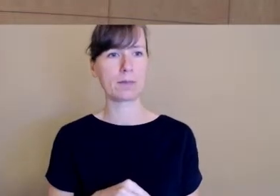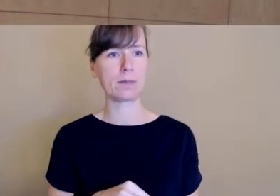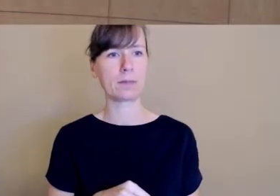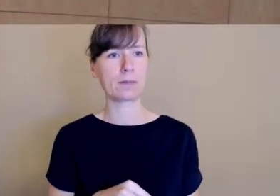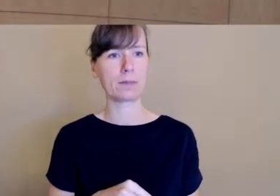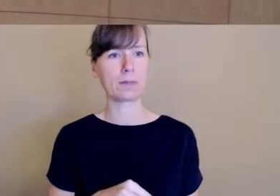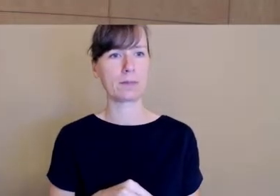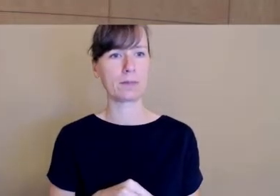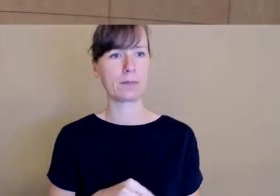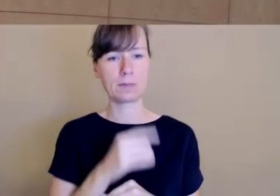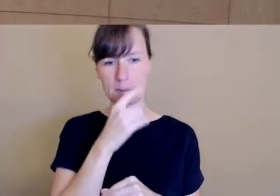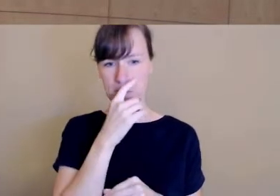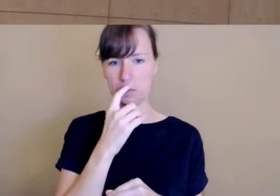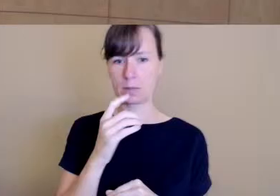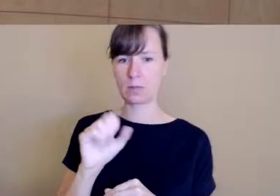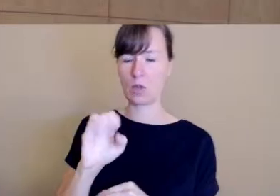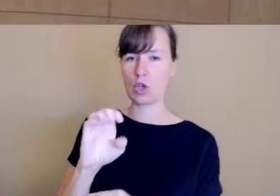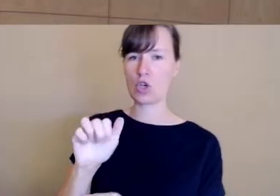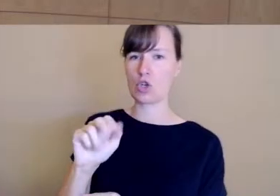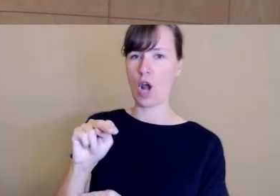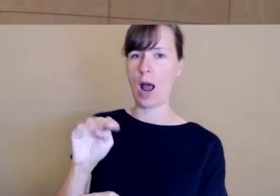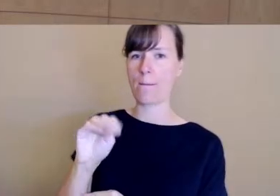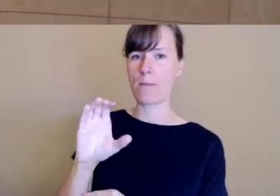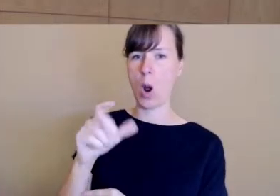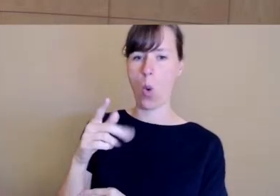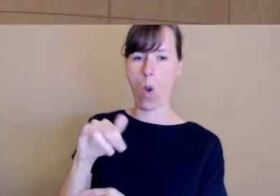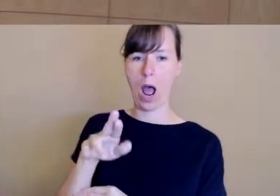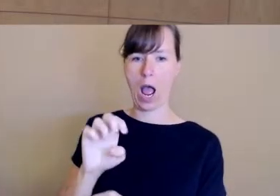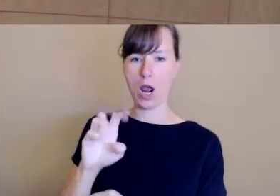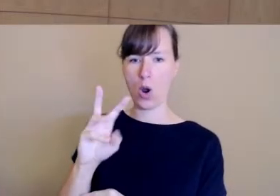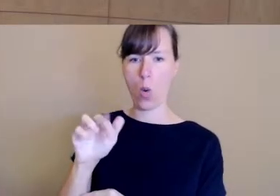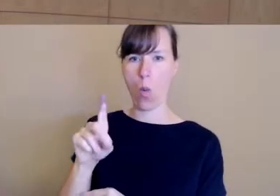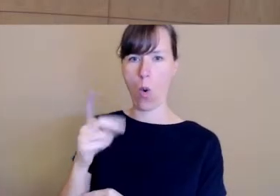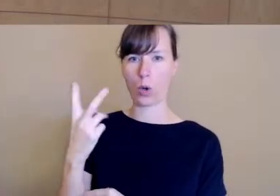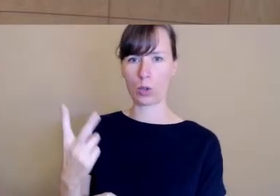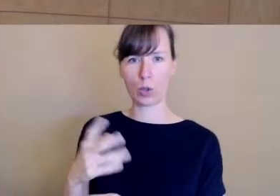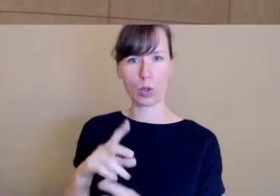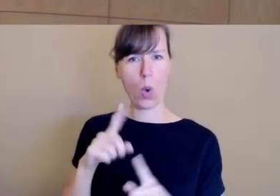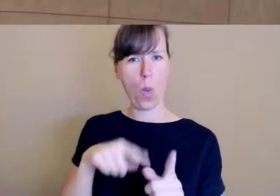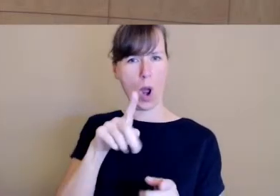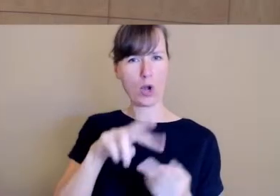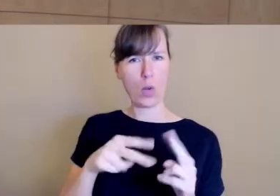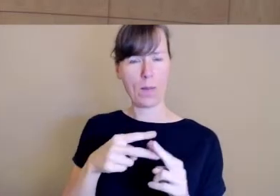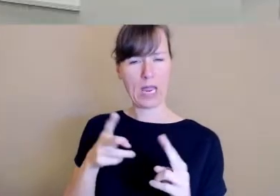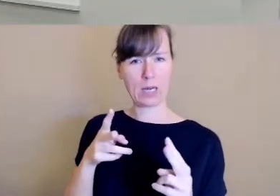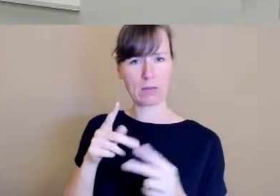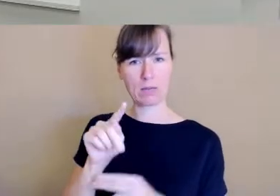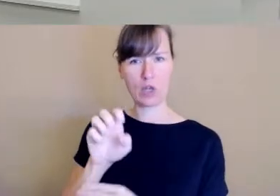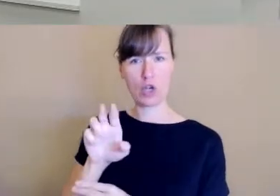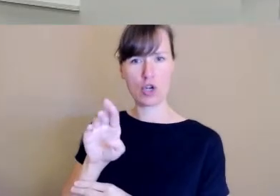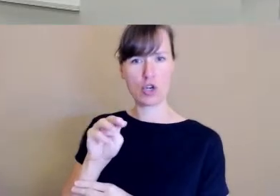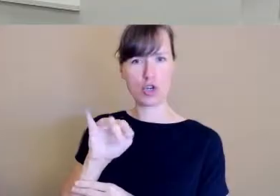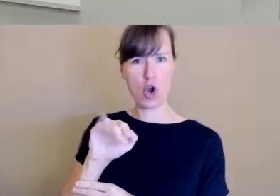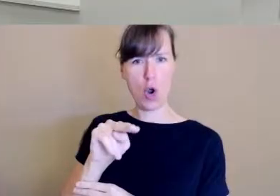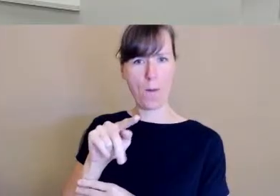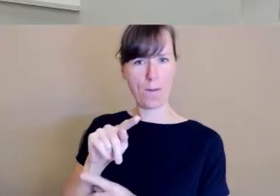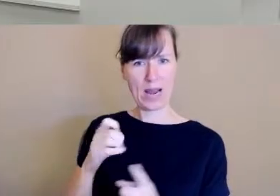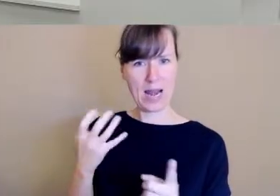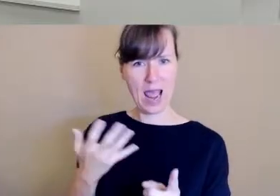Oh, Sean McGuire, Ward 2. What do you mean terminate? You mean, not kill them, but you mean they're no longer can serve in that position